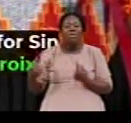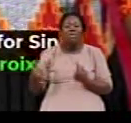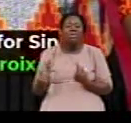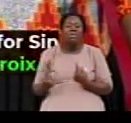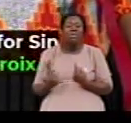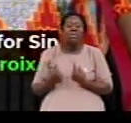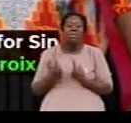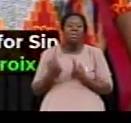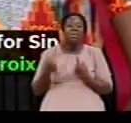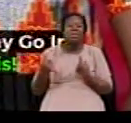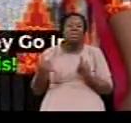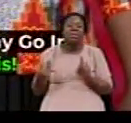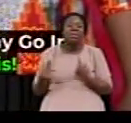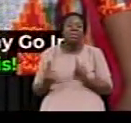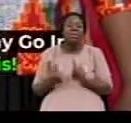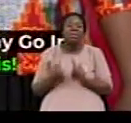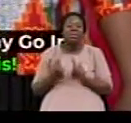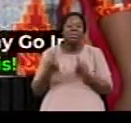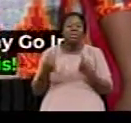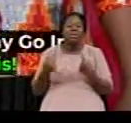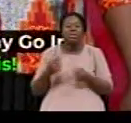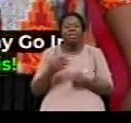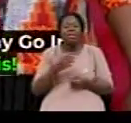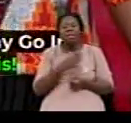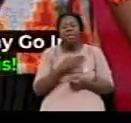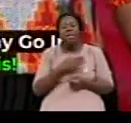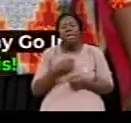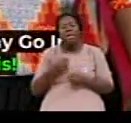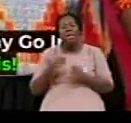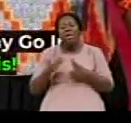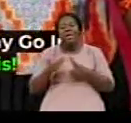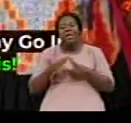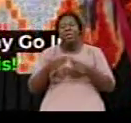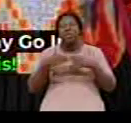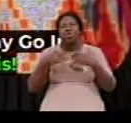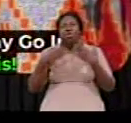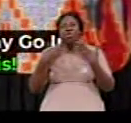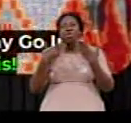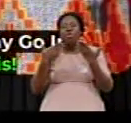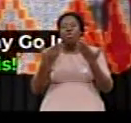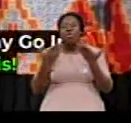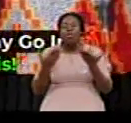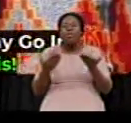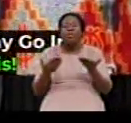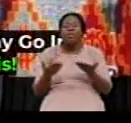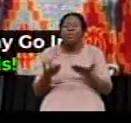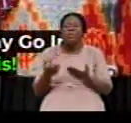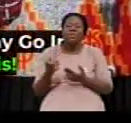for sin, and oh,